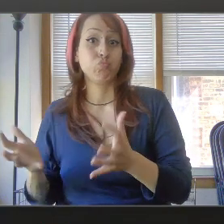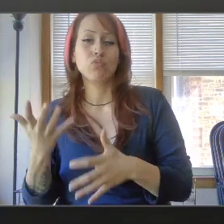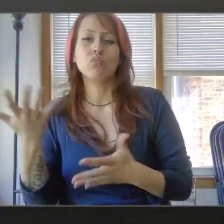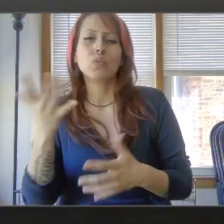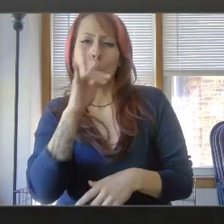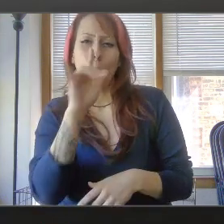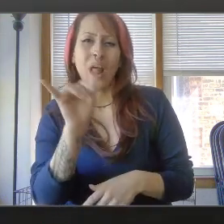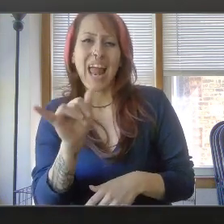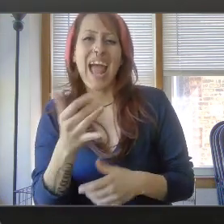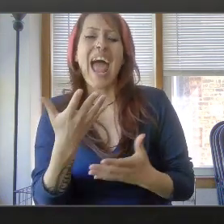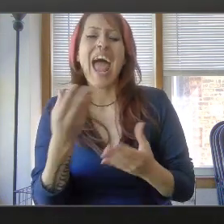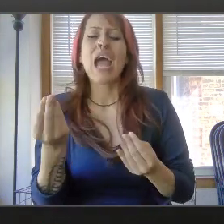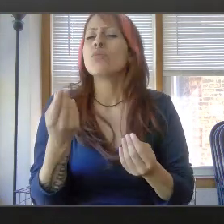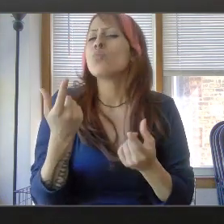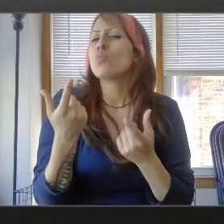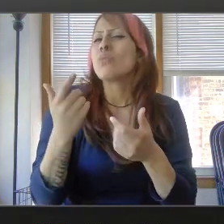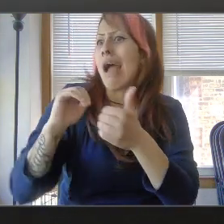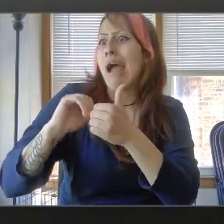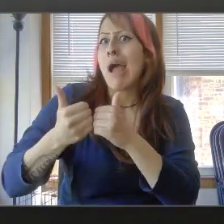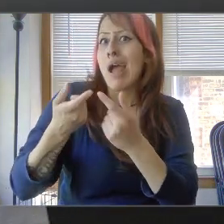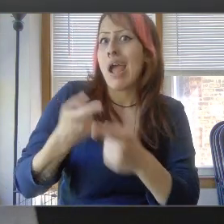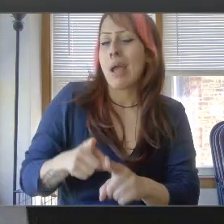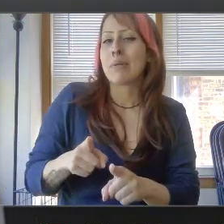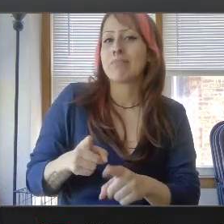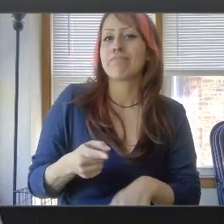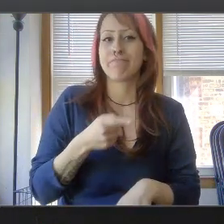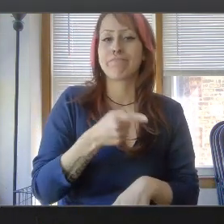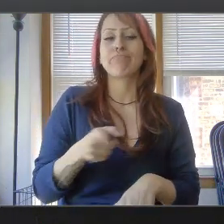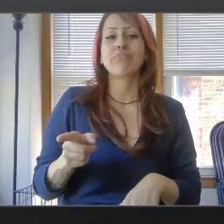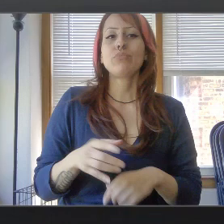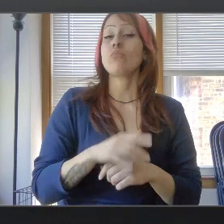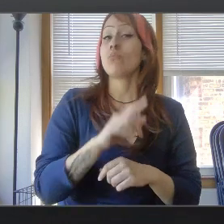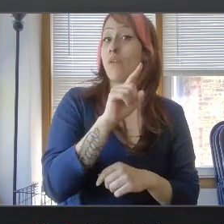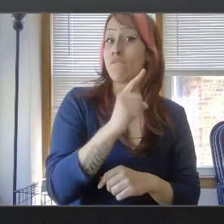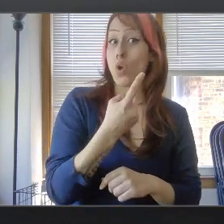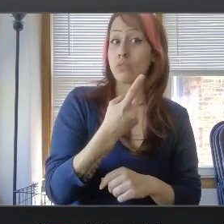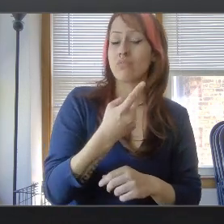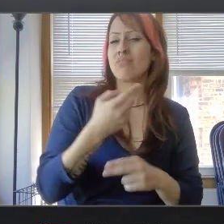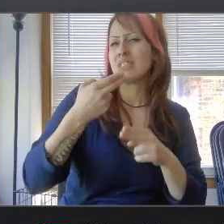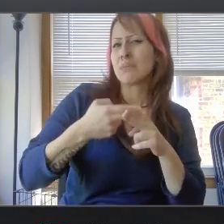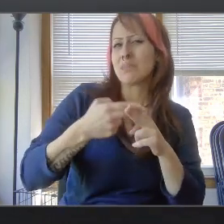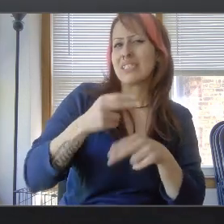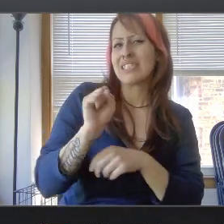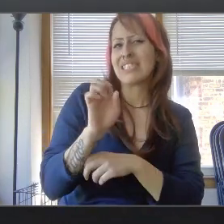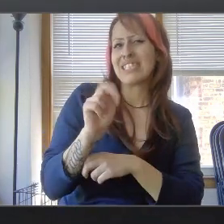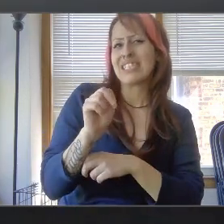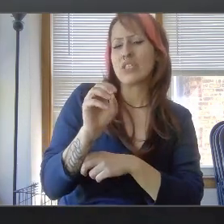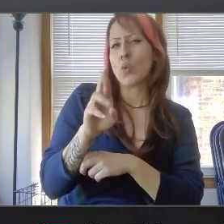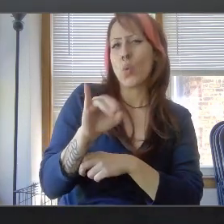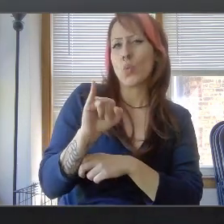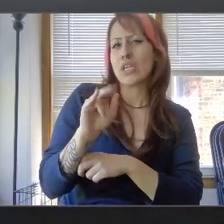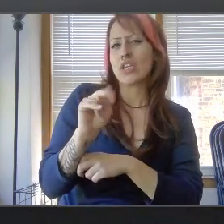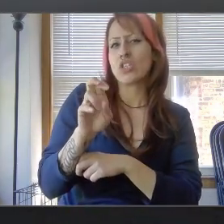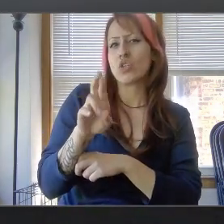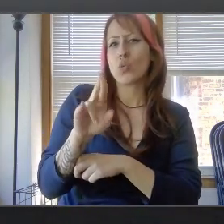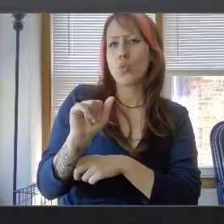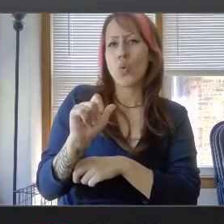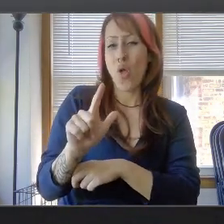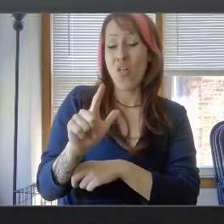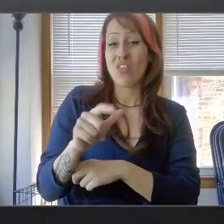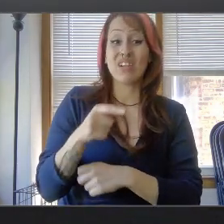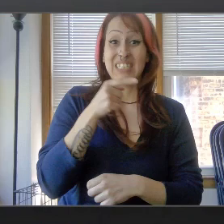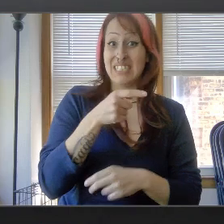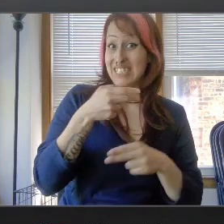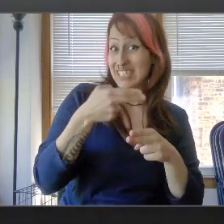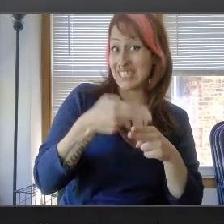potential causes of each type. The first type is sensorineural. Despite what the name says, most of the time it isn't the auditory